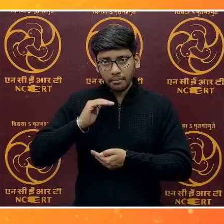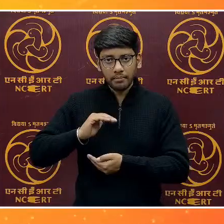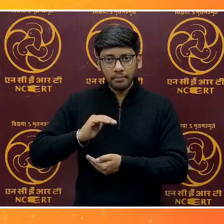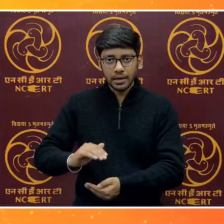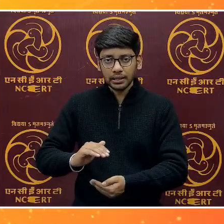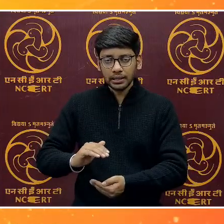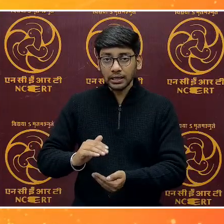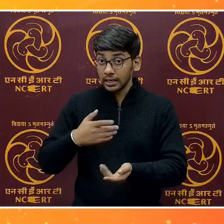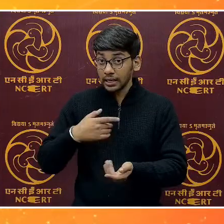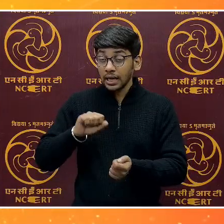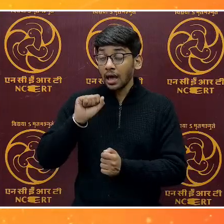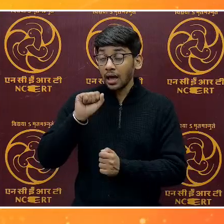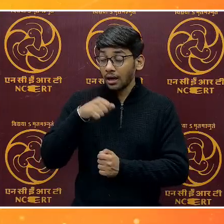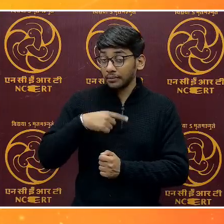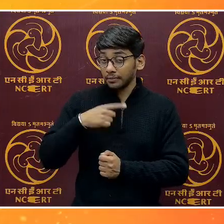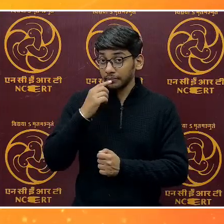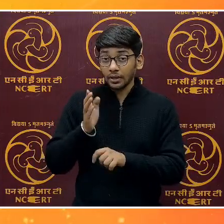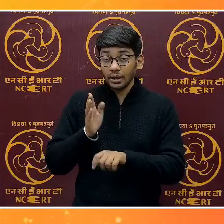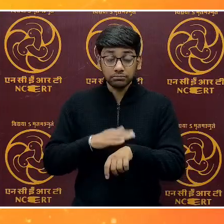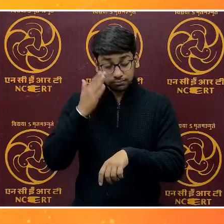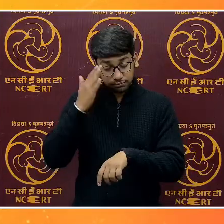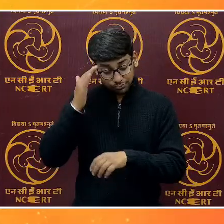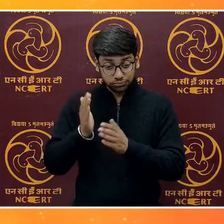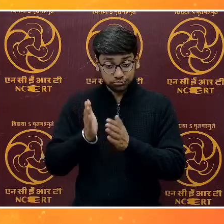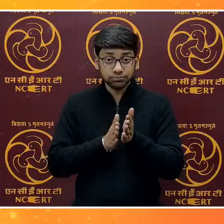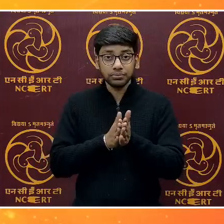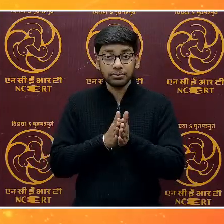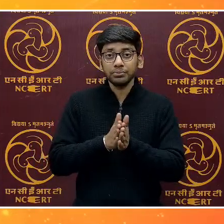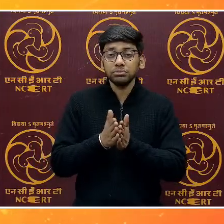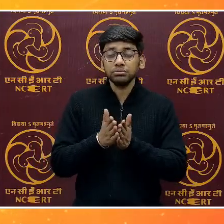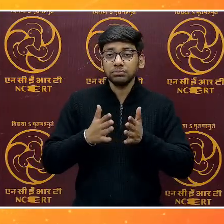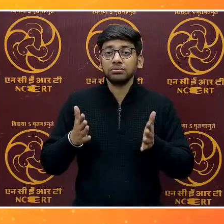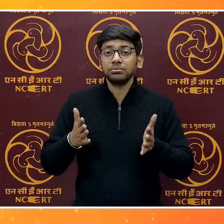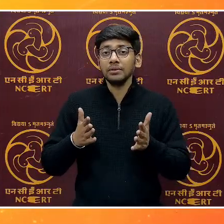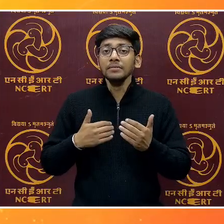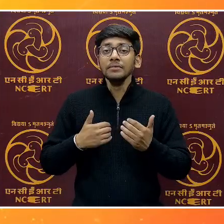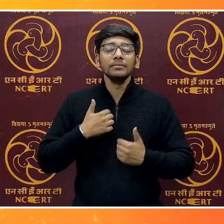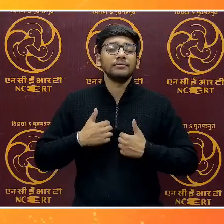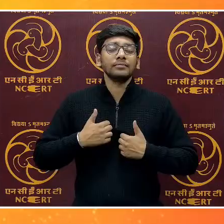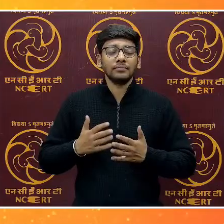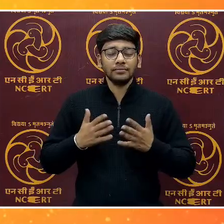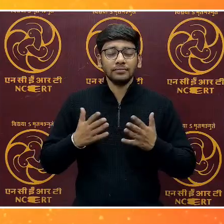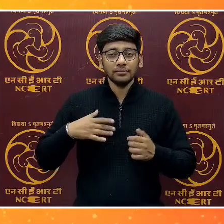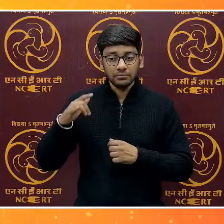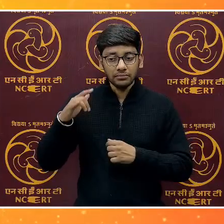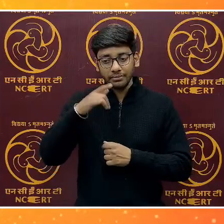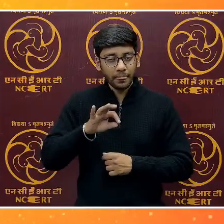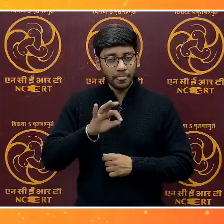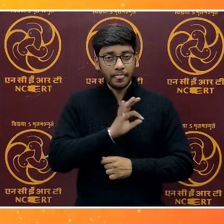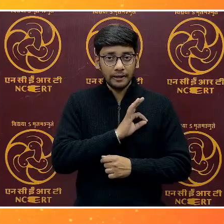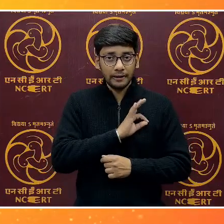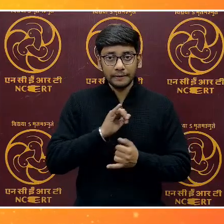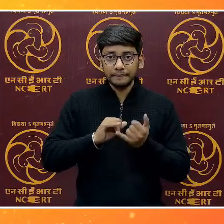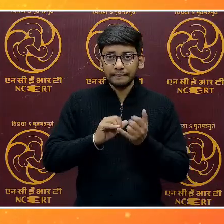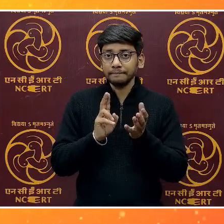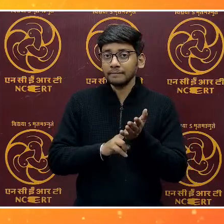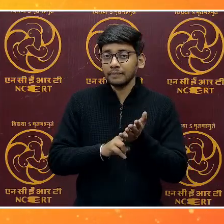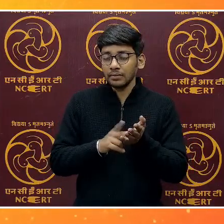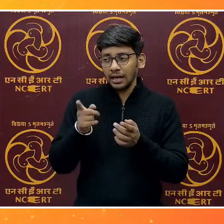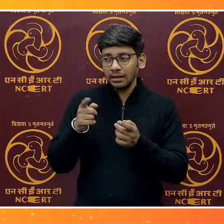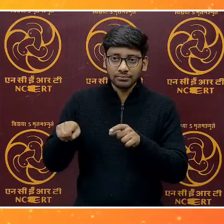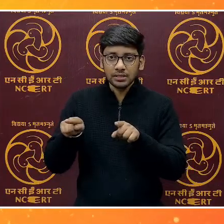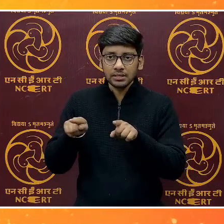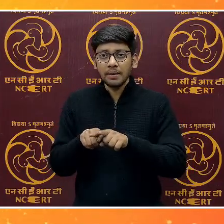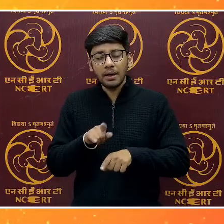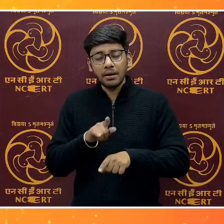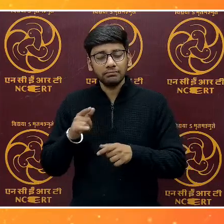observant. It is, and it is also about the interest in that thing. So, he loves airplanes just like you love sun. Absolutely. Moving